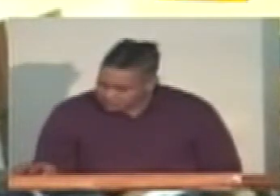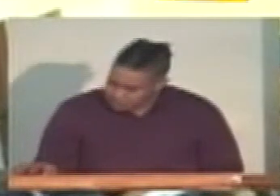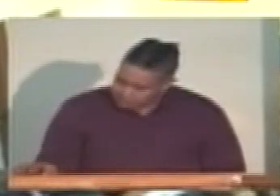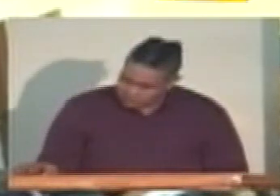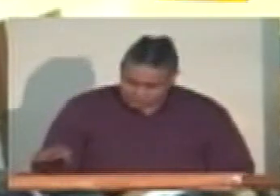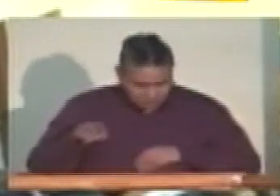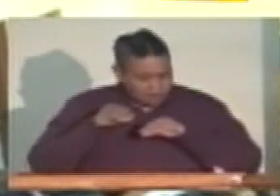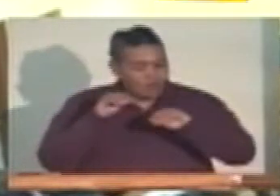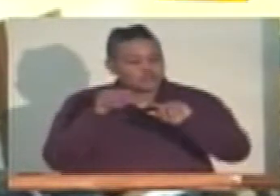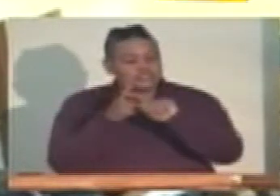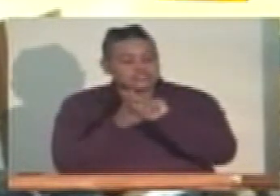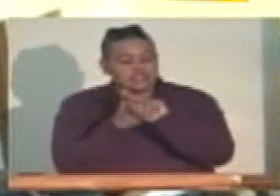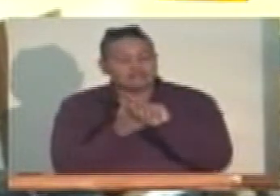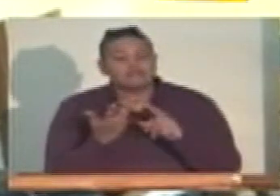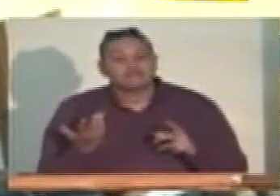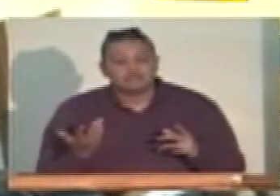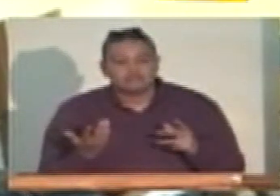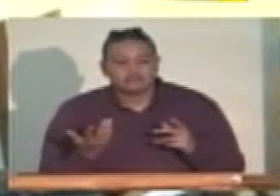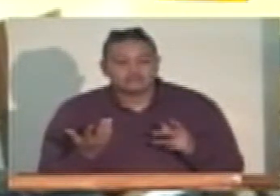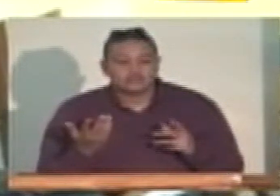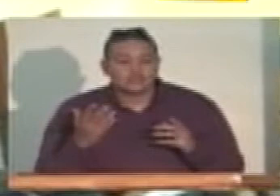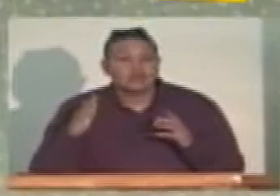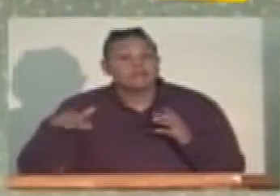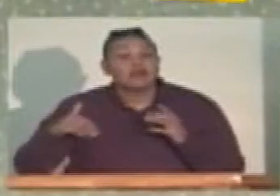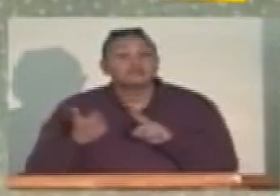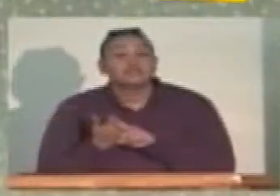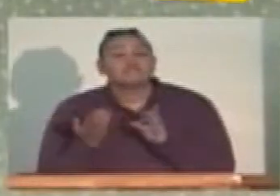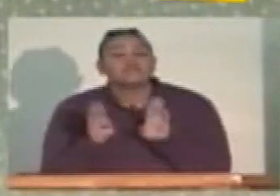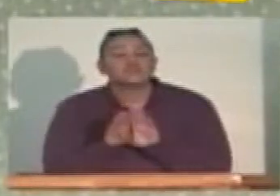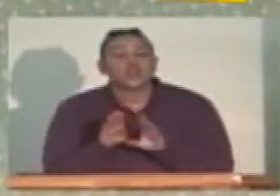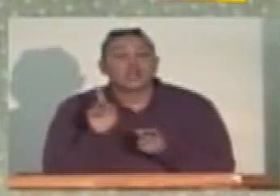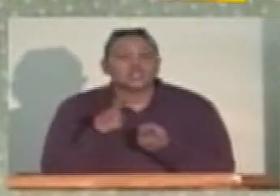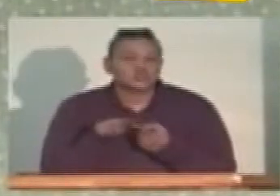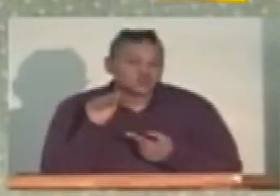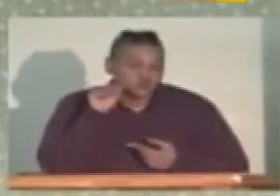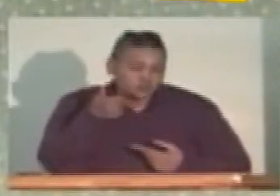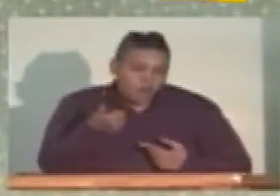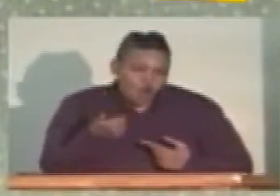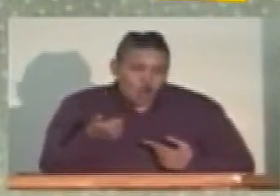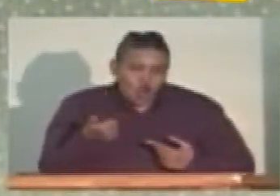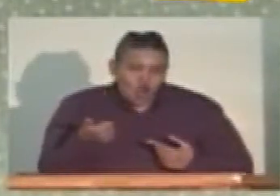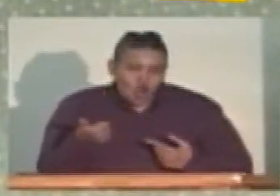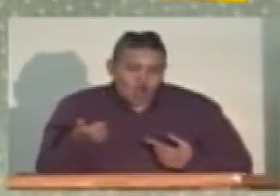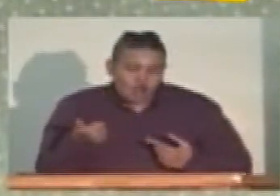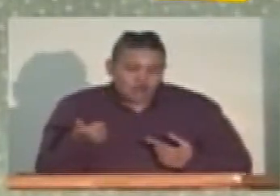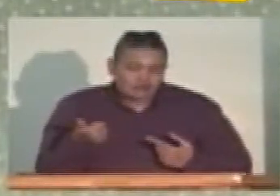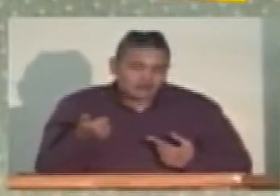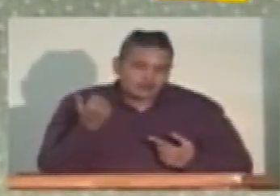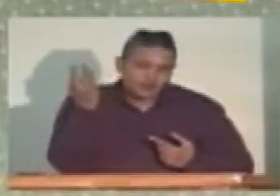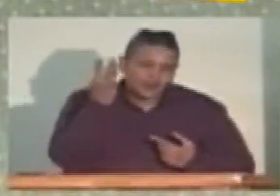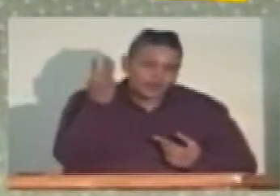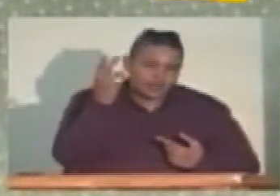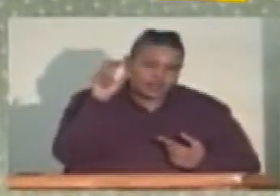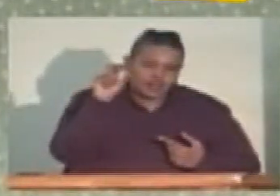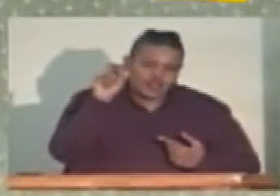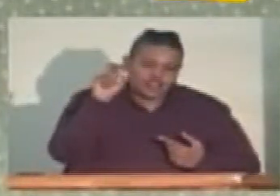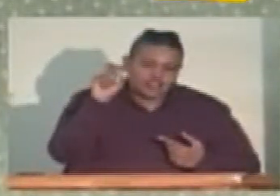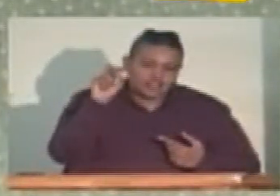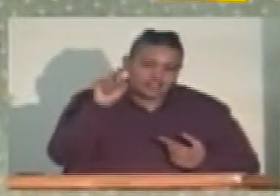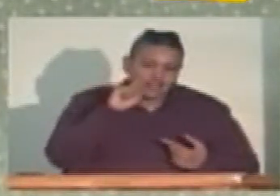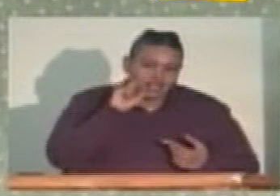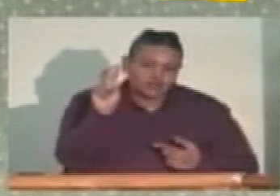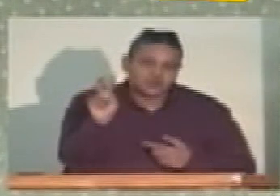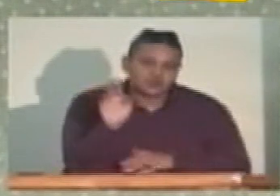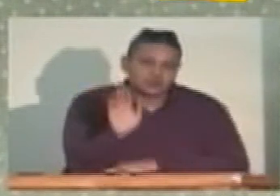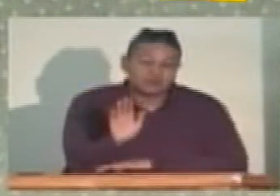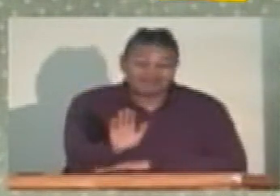The motion is that the House be now adjourned until tomorrow, Wednesday the 30th, at